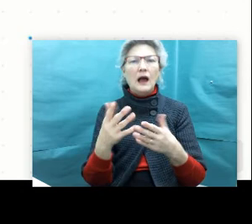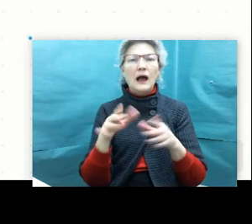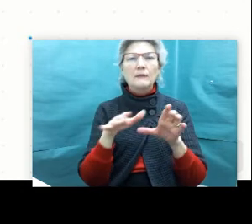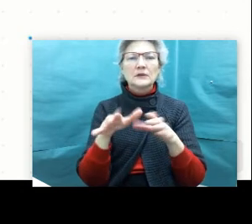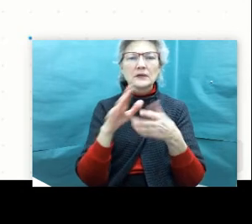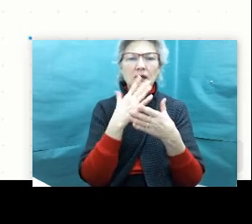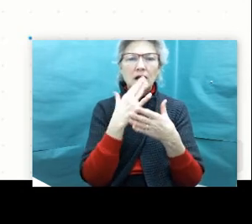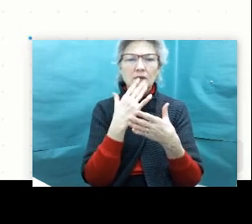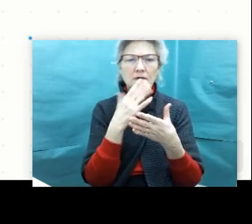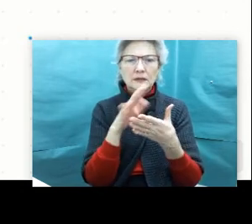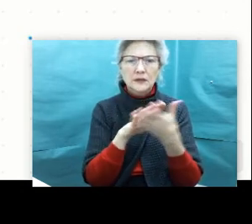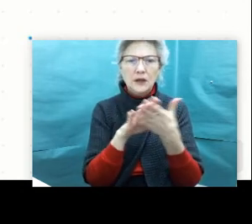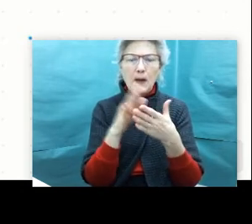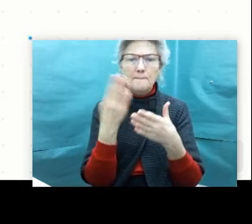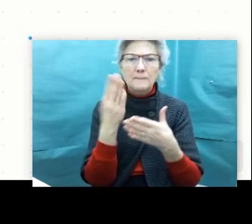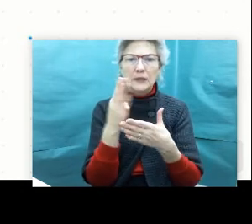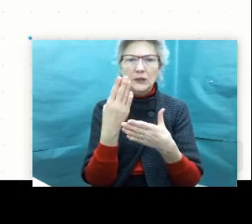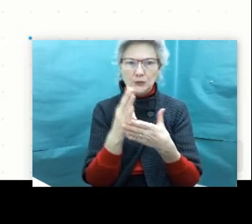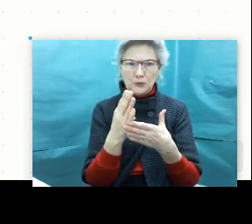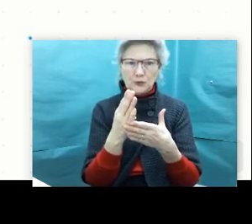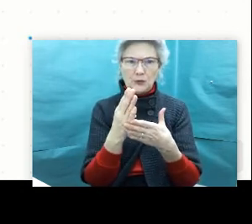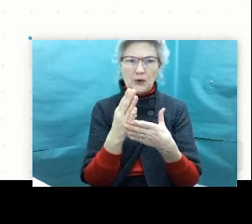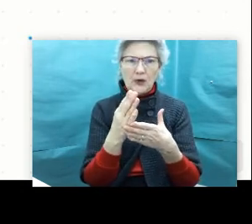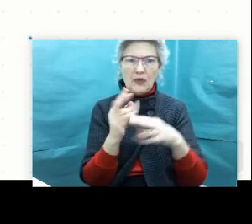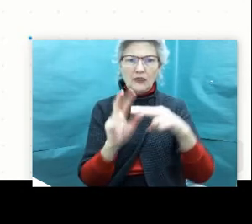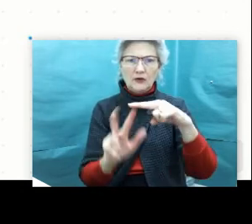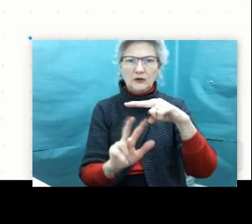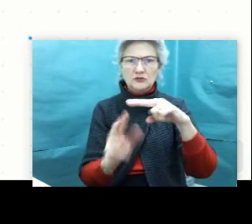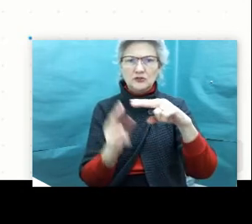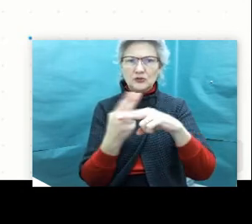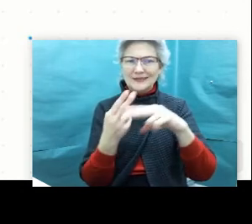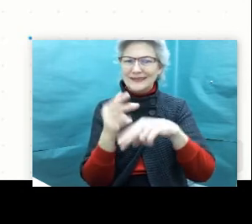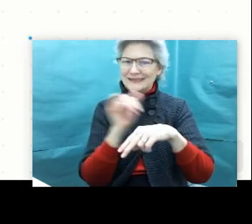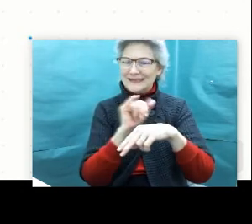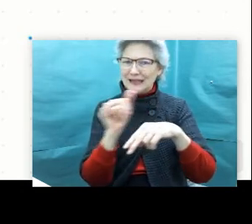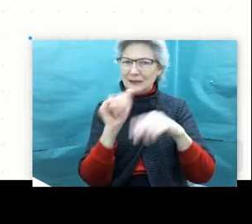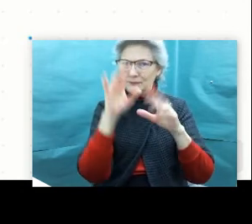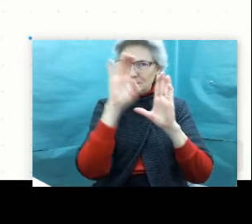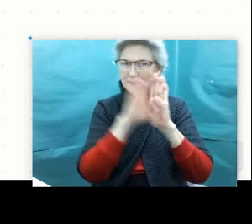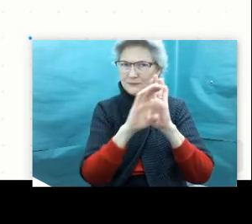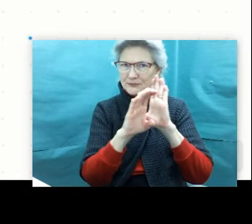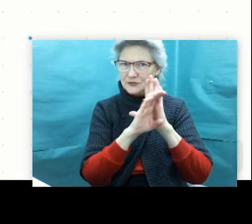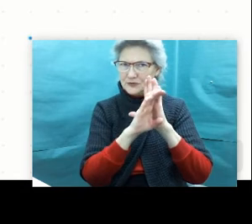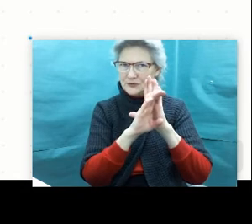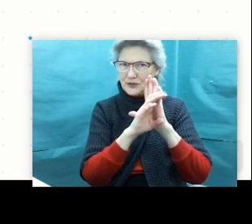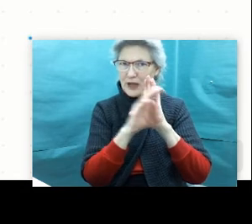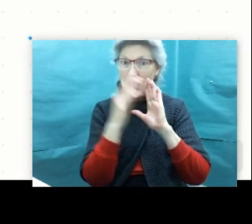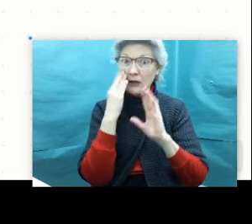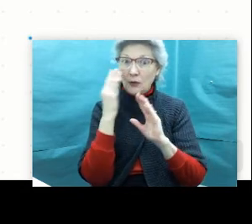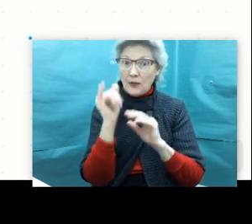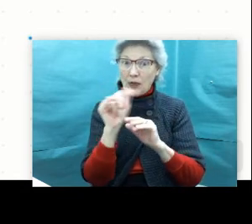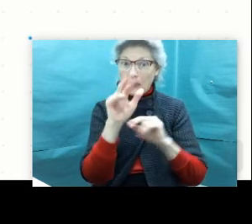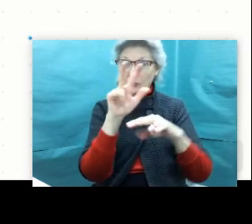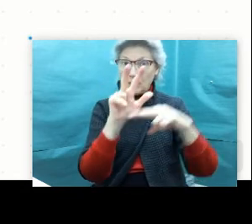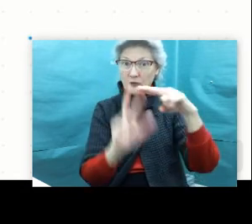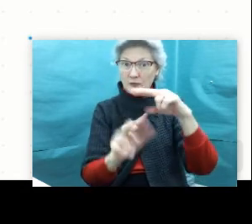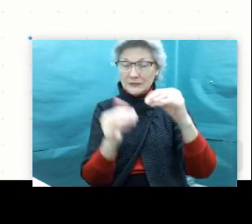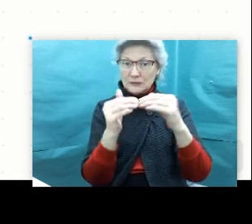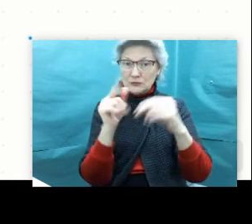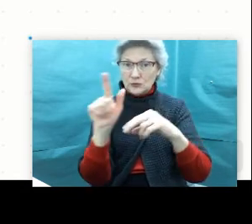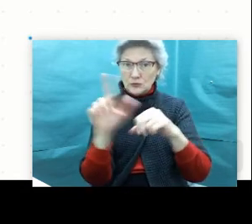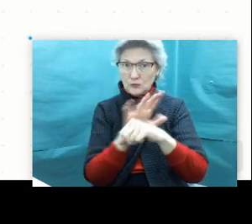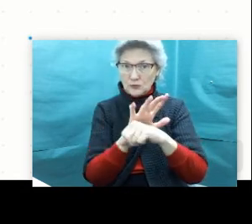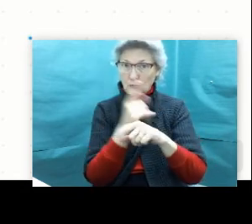to color in blue thirds using the same diagram. I know that 3/3 equals 1